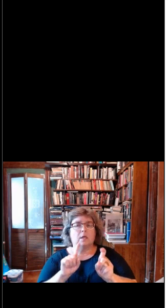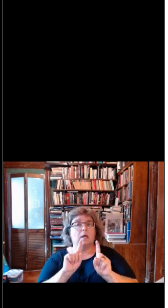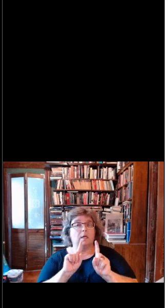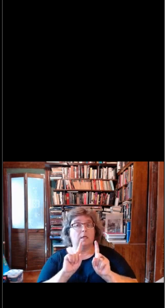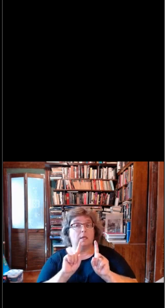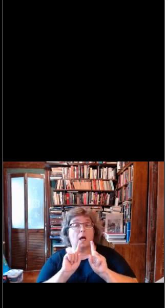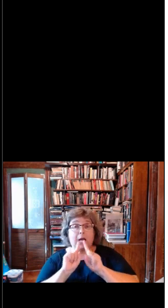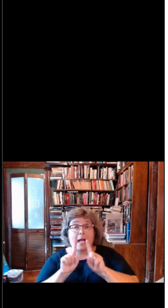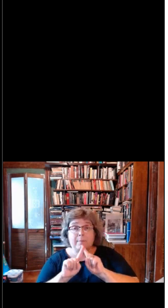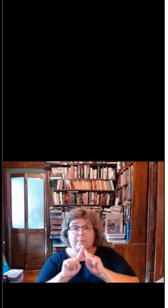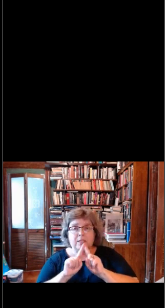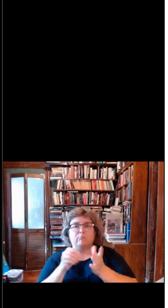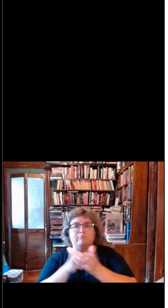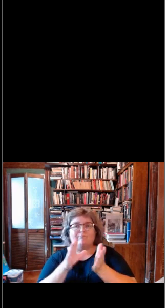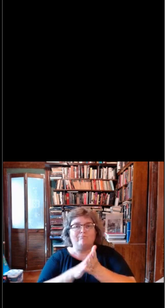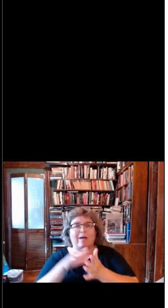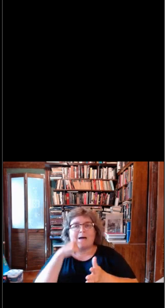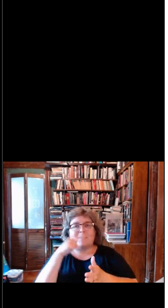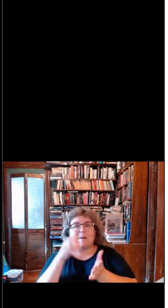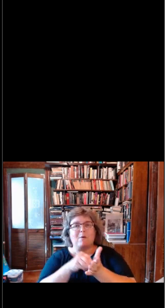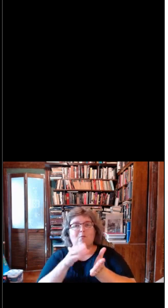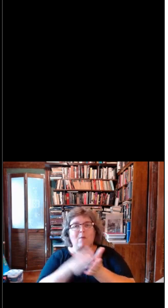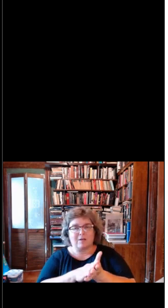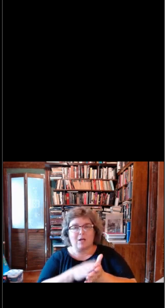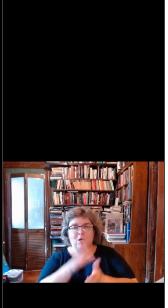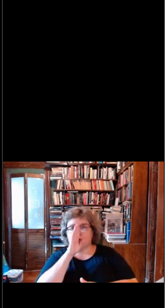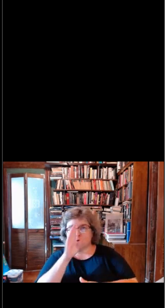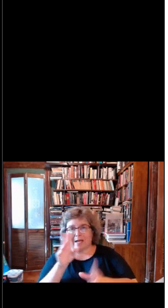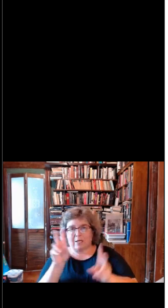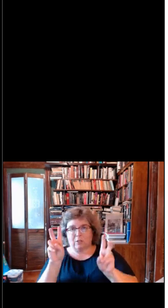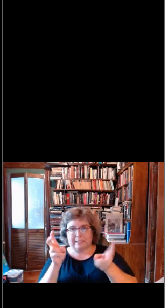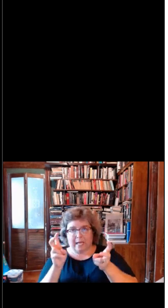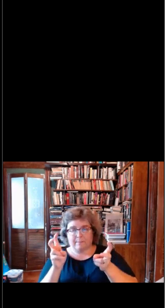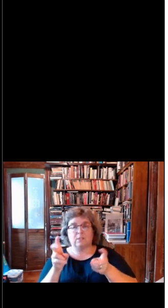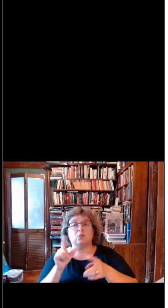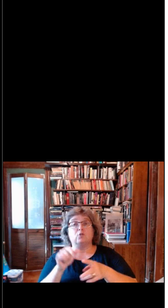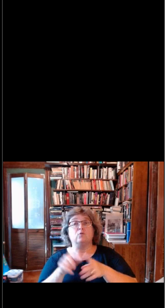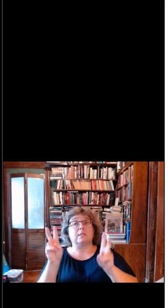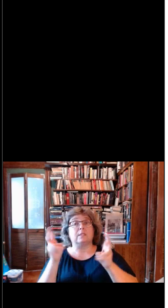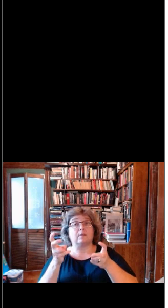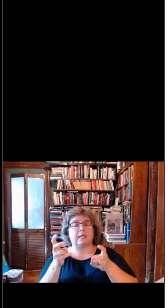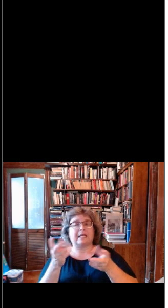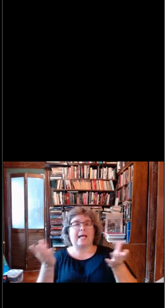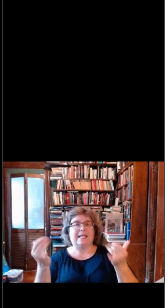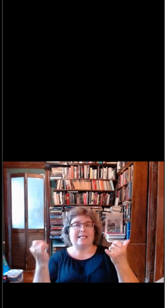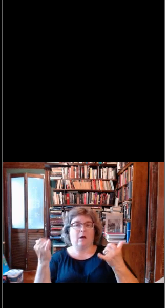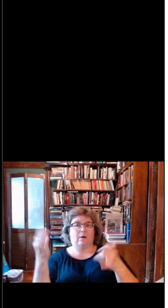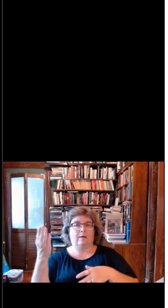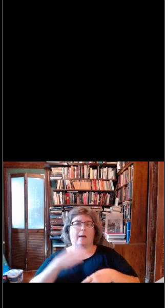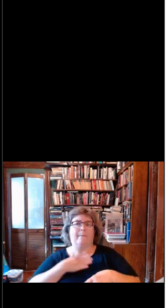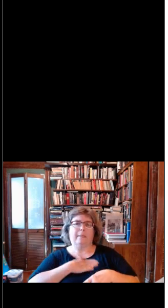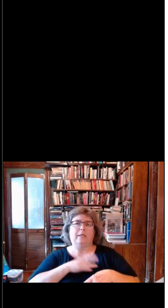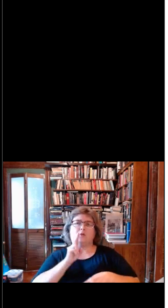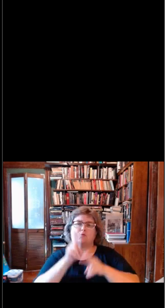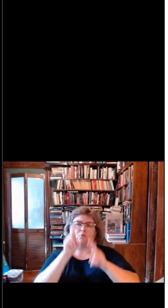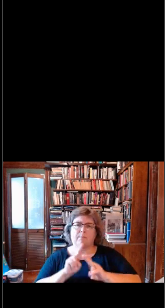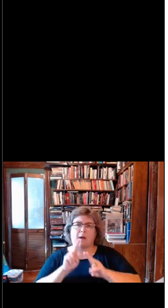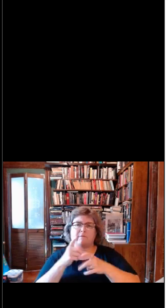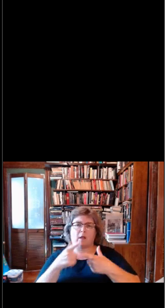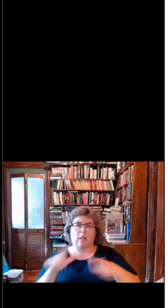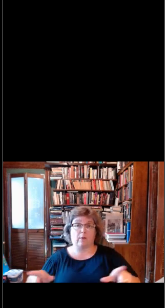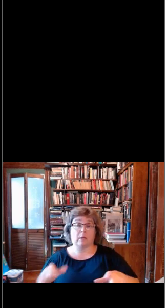the public record. Please direct your statements to the subject at hand, and we ask that you use respectful language. If you would like